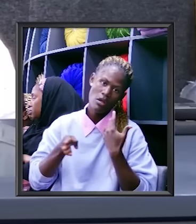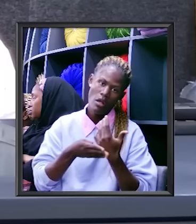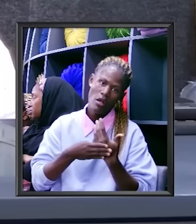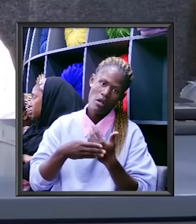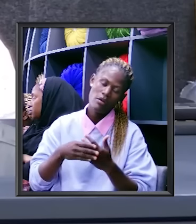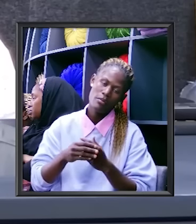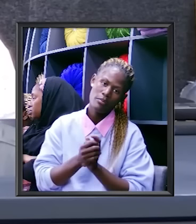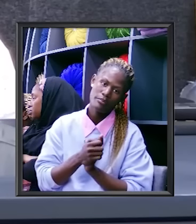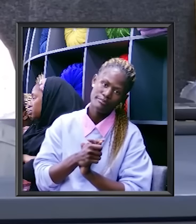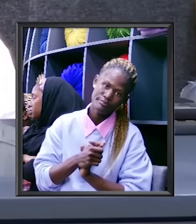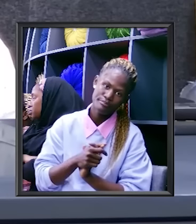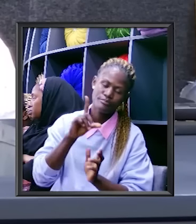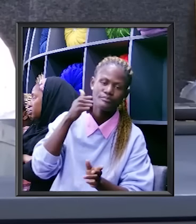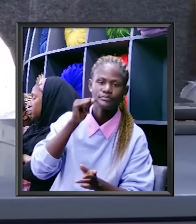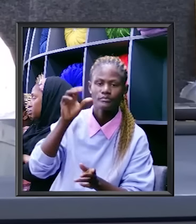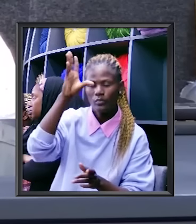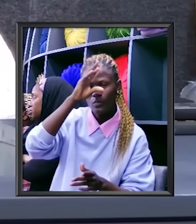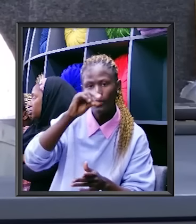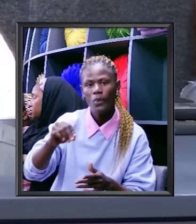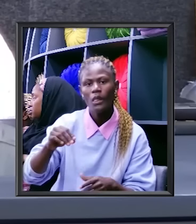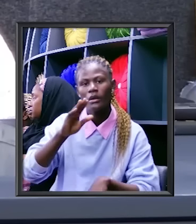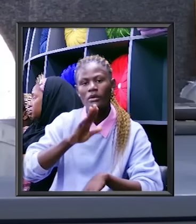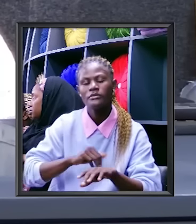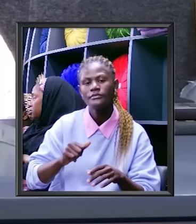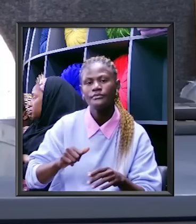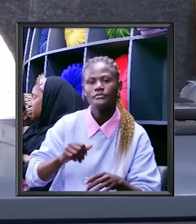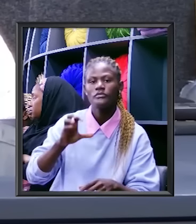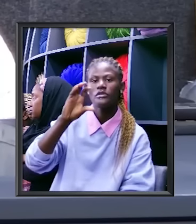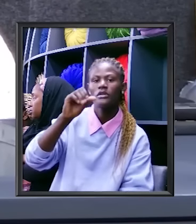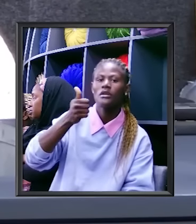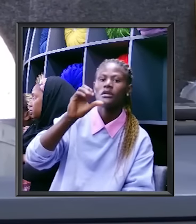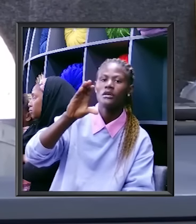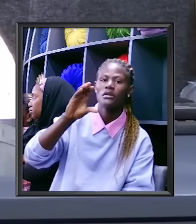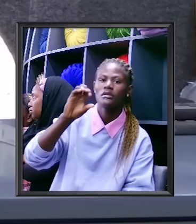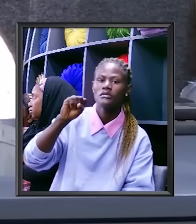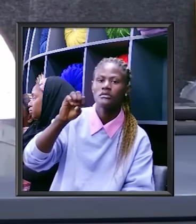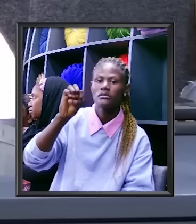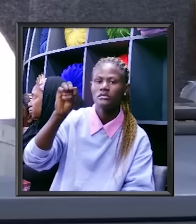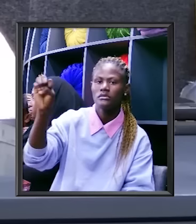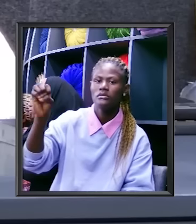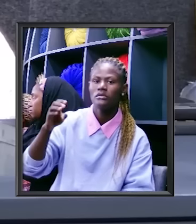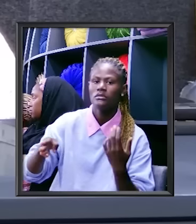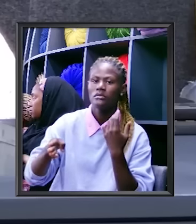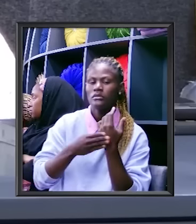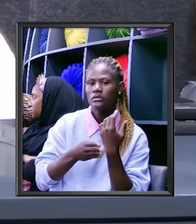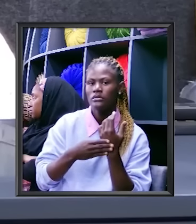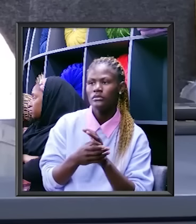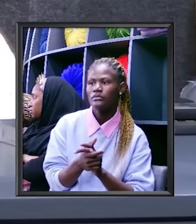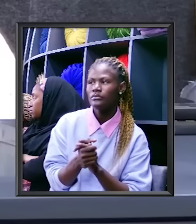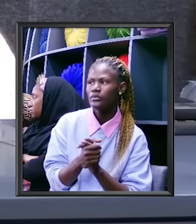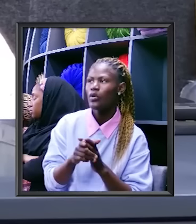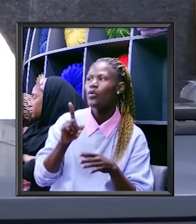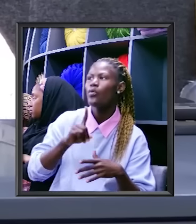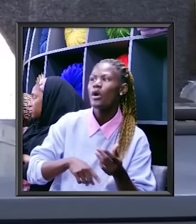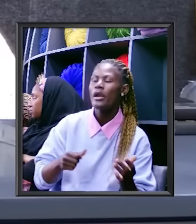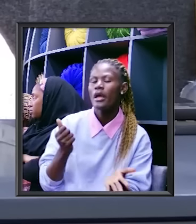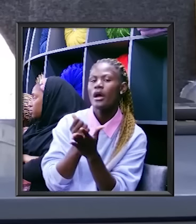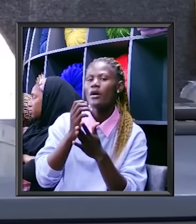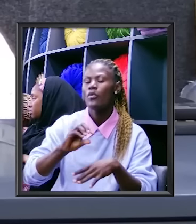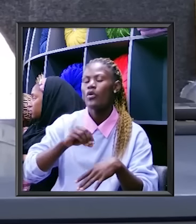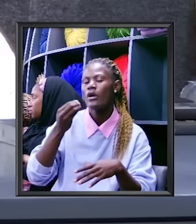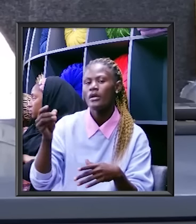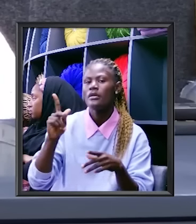when one woman come, carry cry come against Access Bank for that same Maraba. Now waiting save other people be that from the